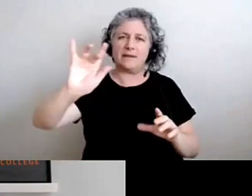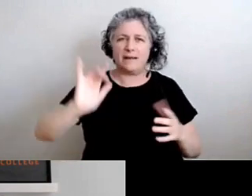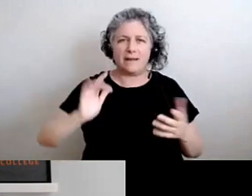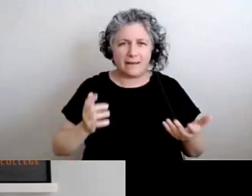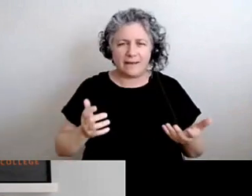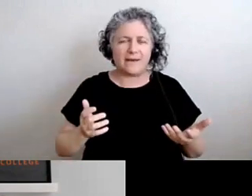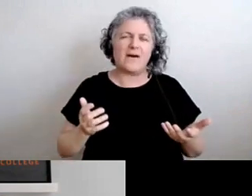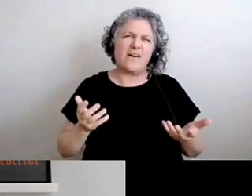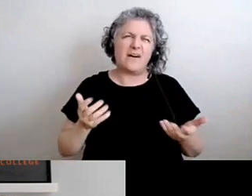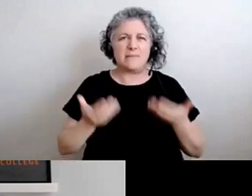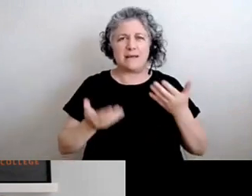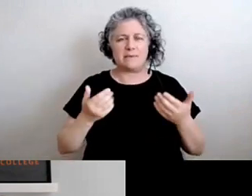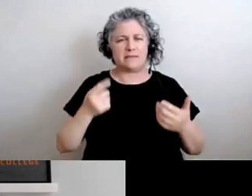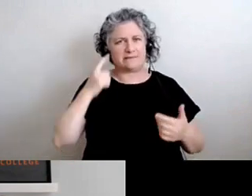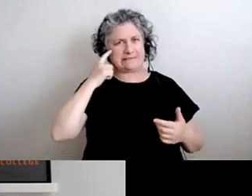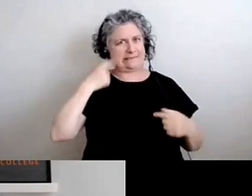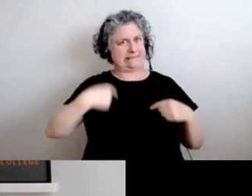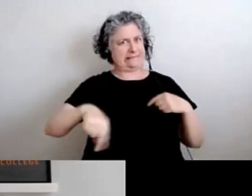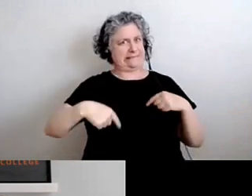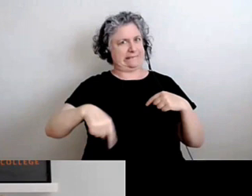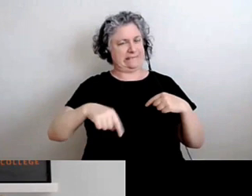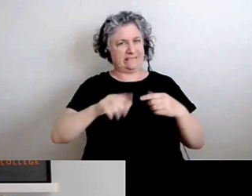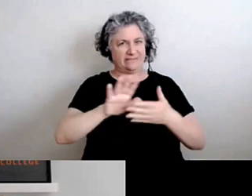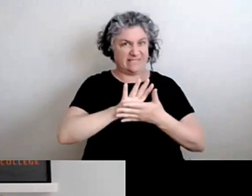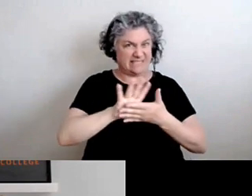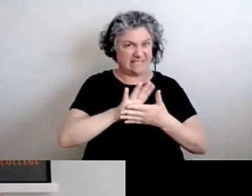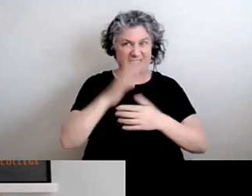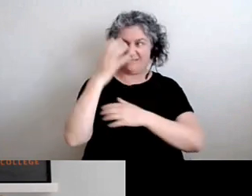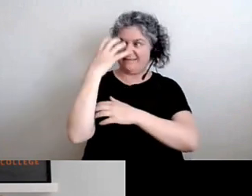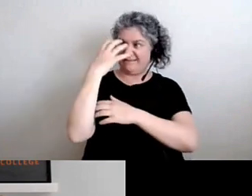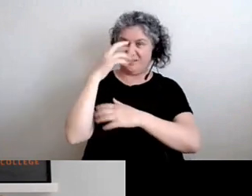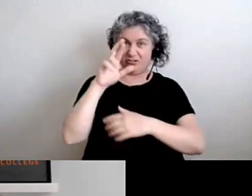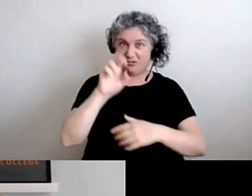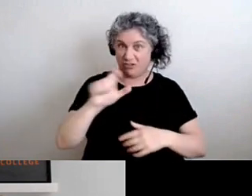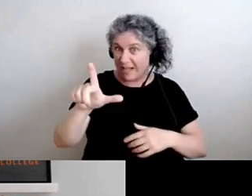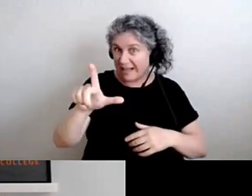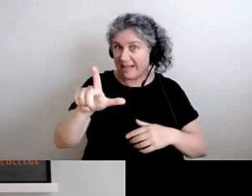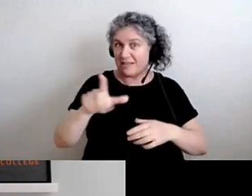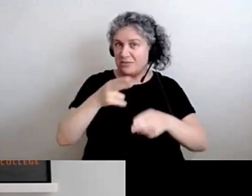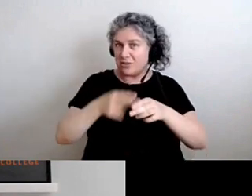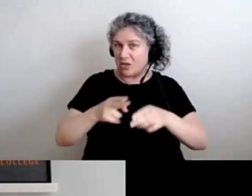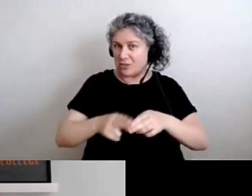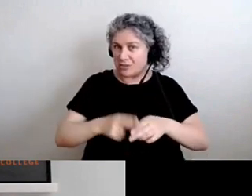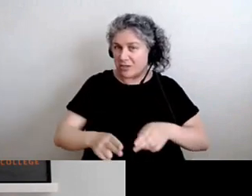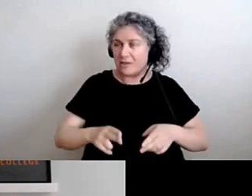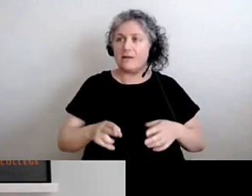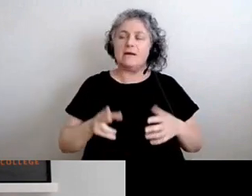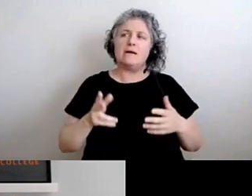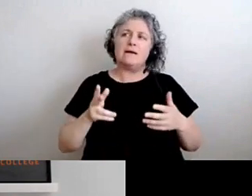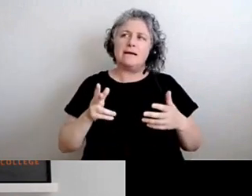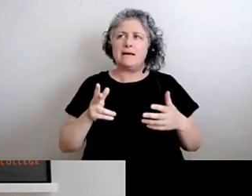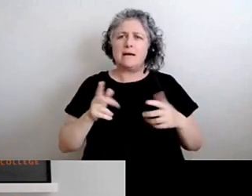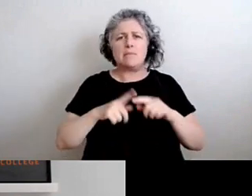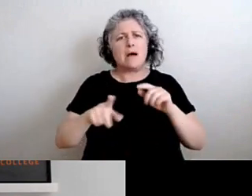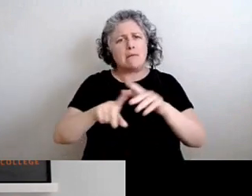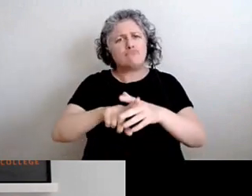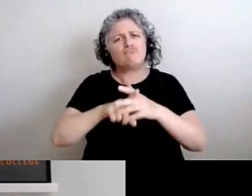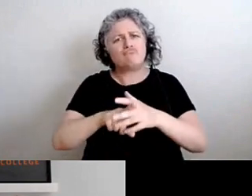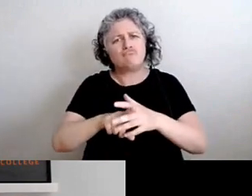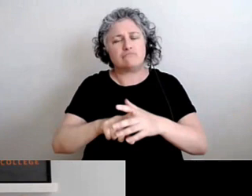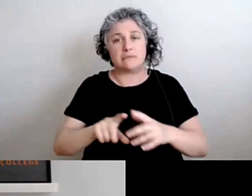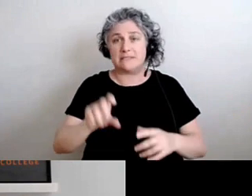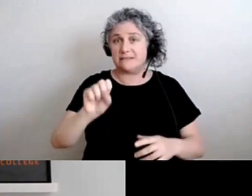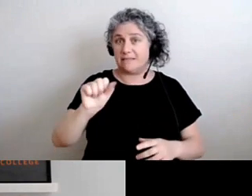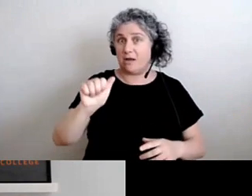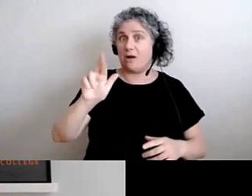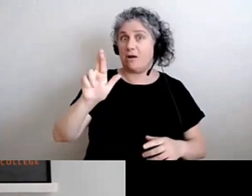it may be scary to go into videos and reels and other things, but in a way, it's a beginning. And then Sara, your example